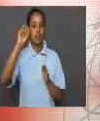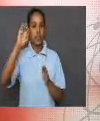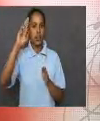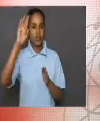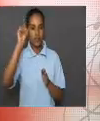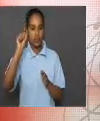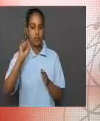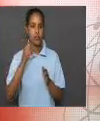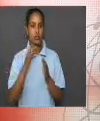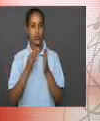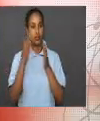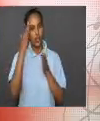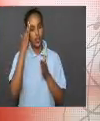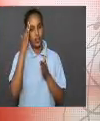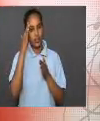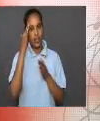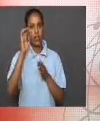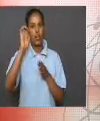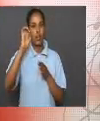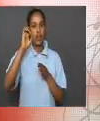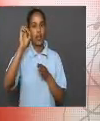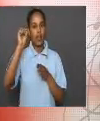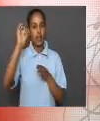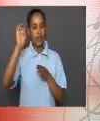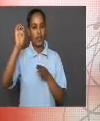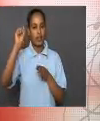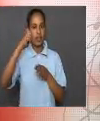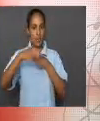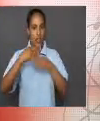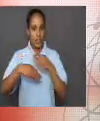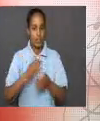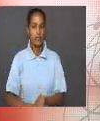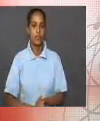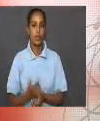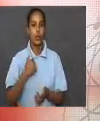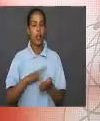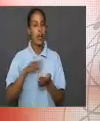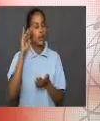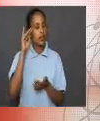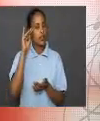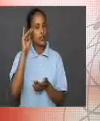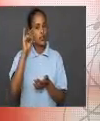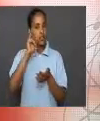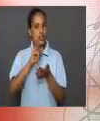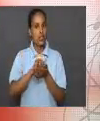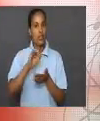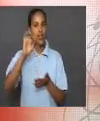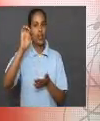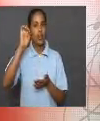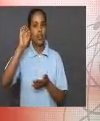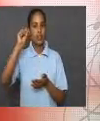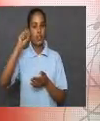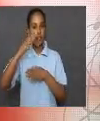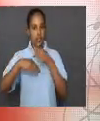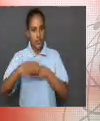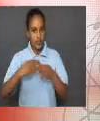is known as esterification. We learned that